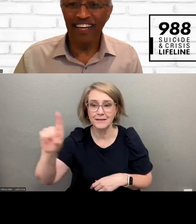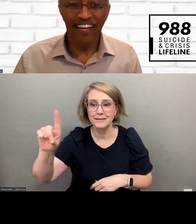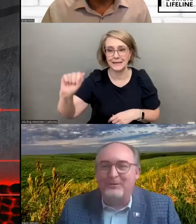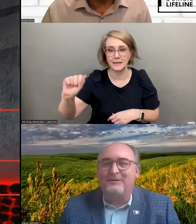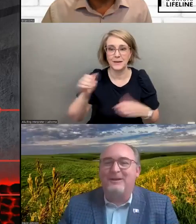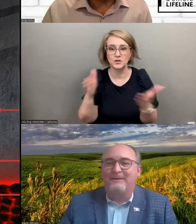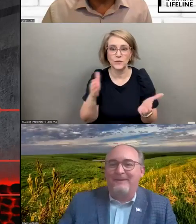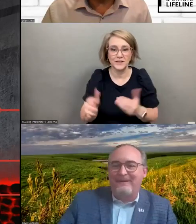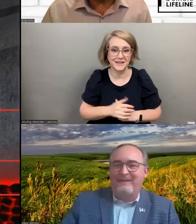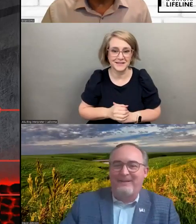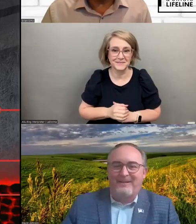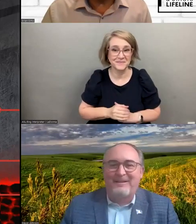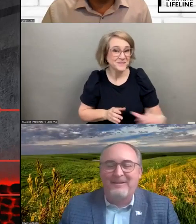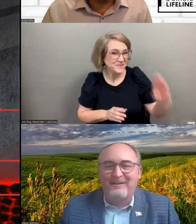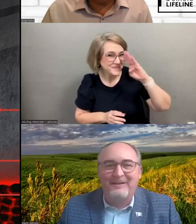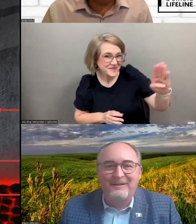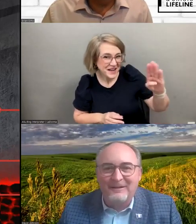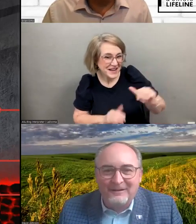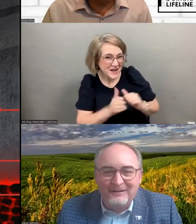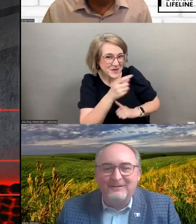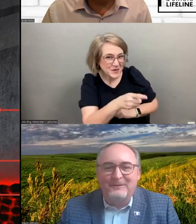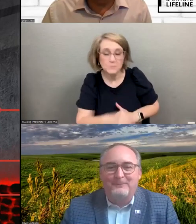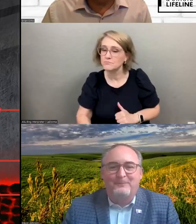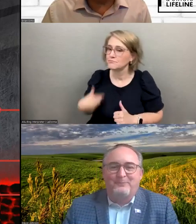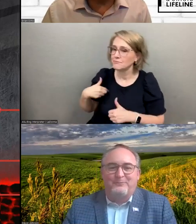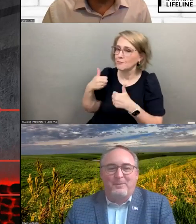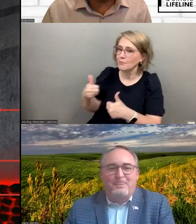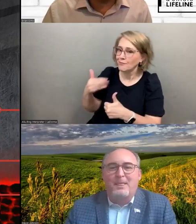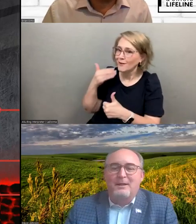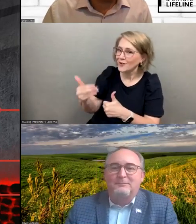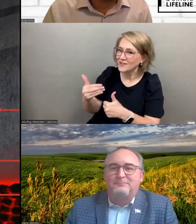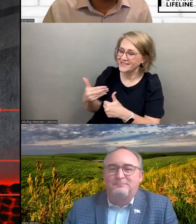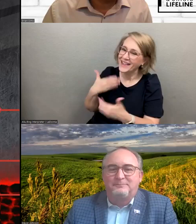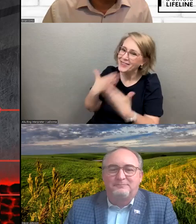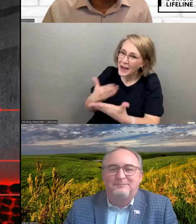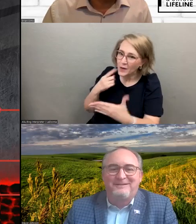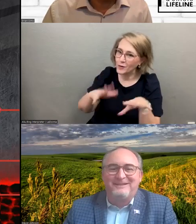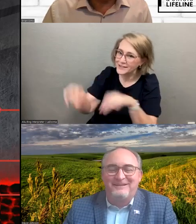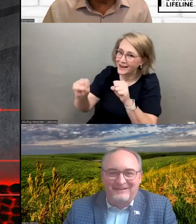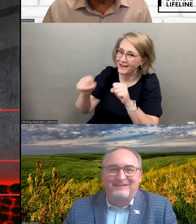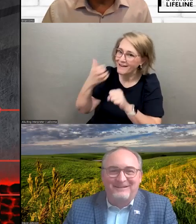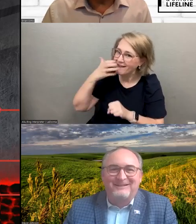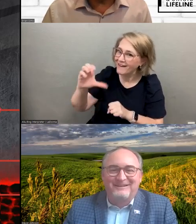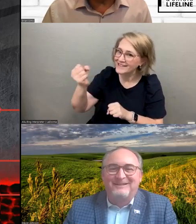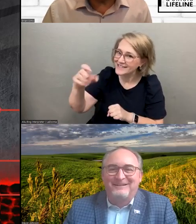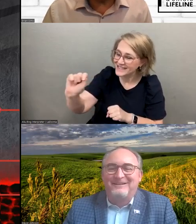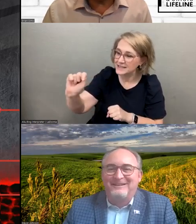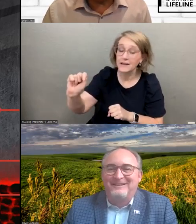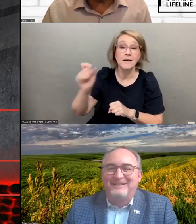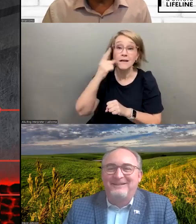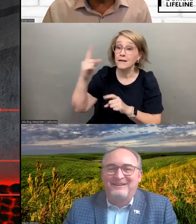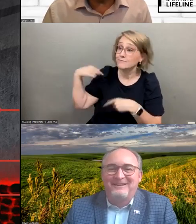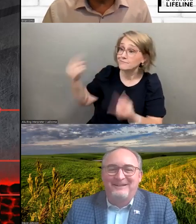Brian. Thank you. How are you today? I am great. I am wonderful. Thank you so much for taking the hot seat. We have had a